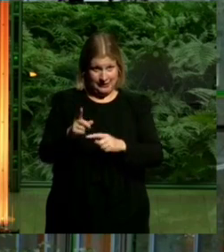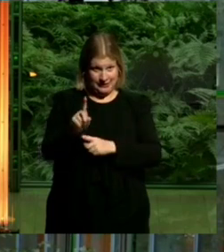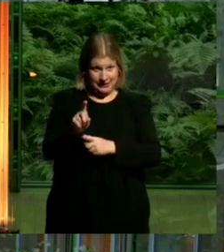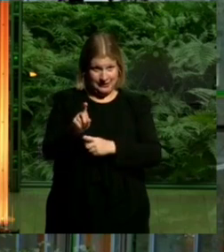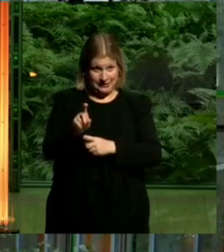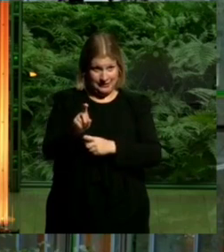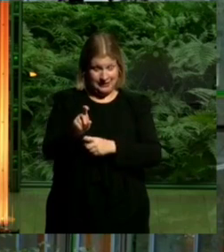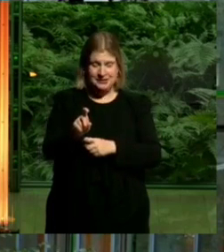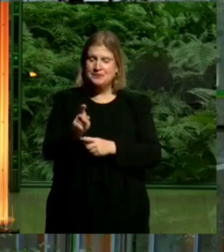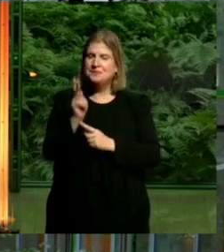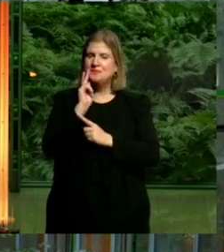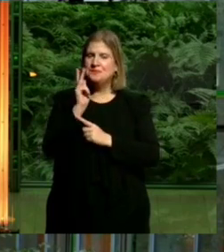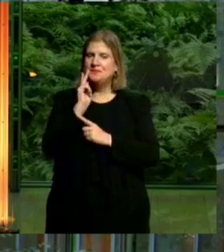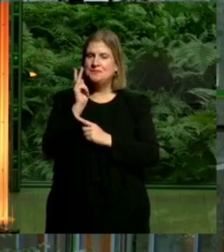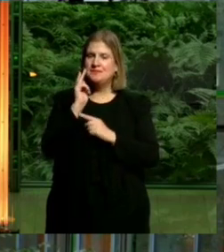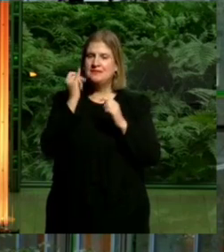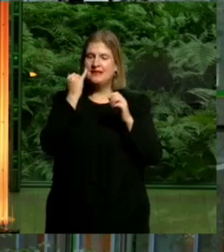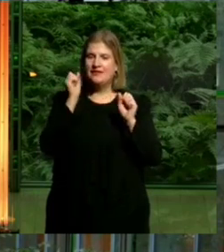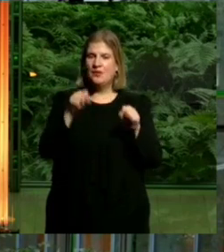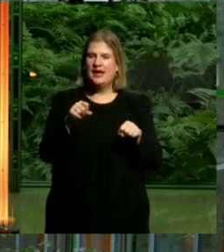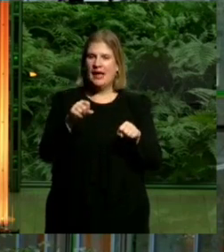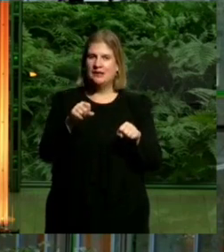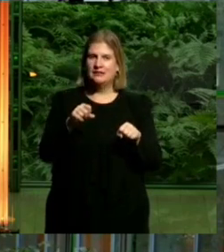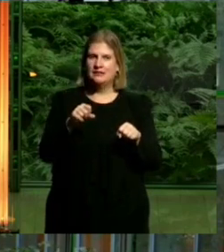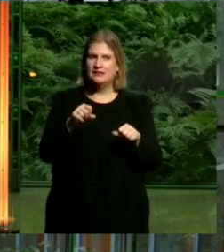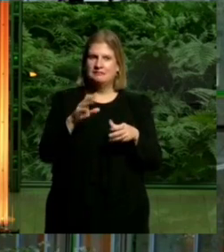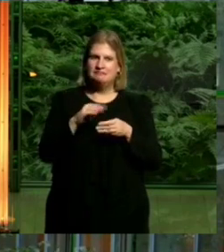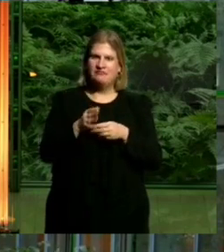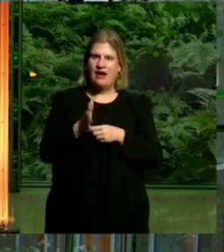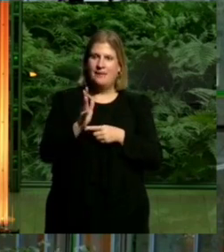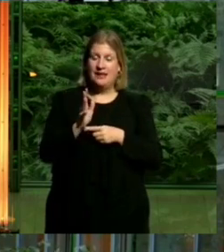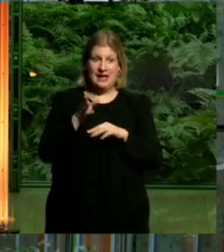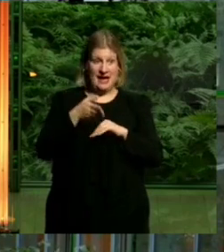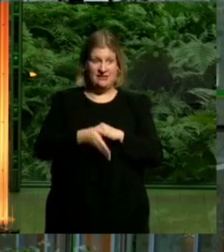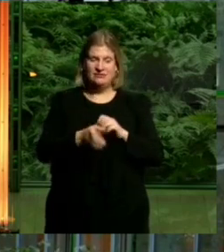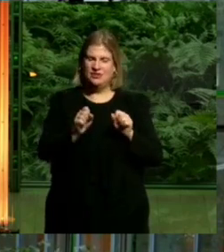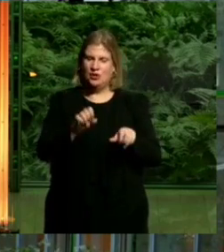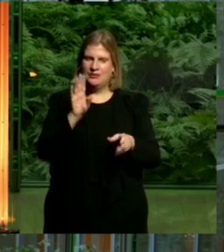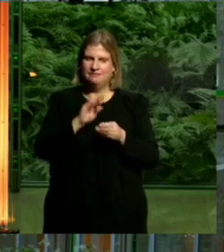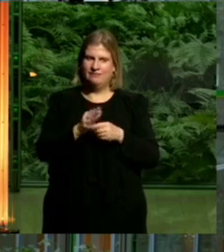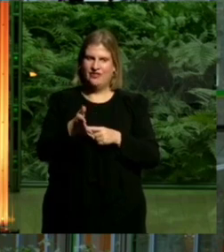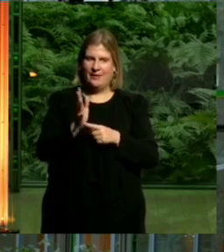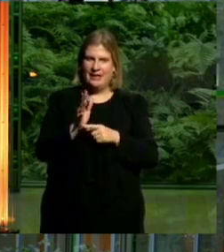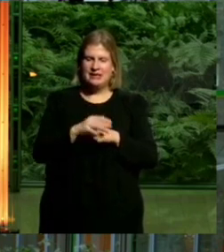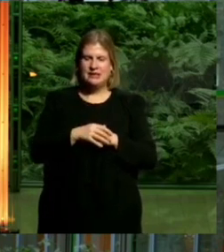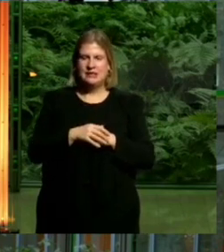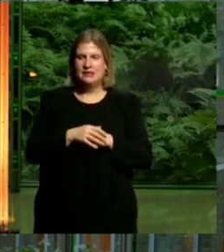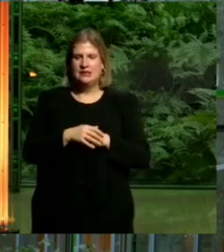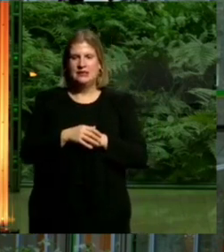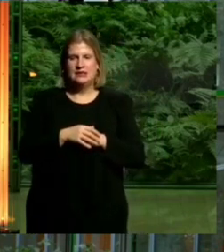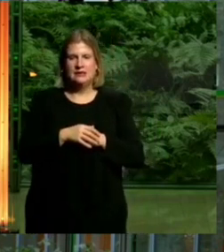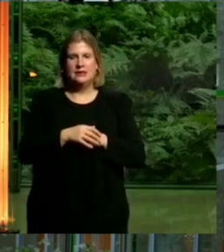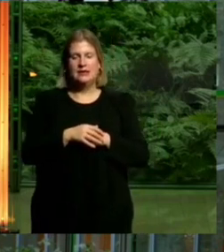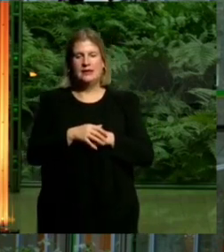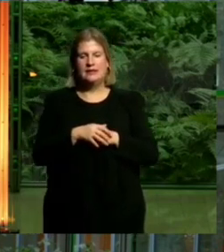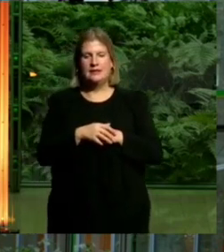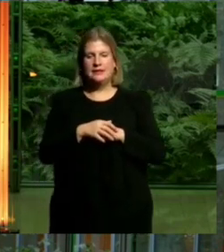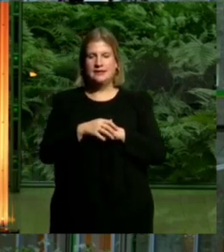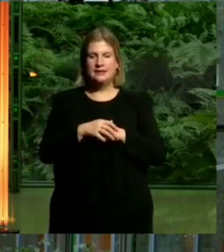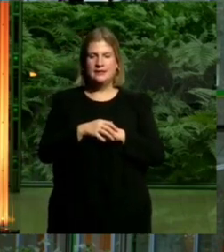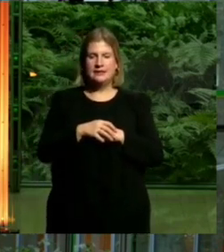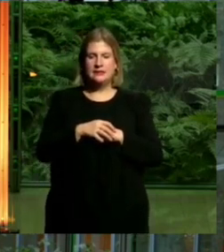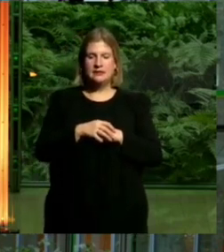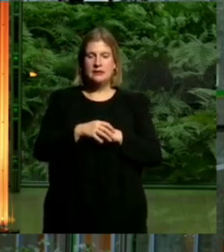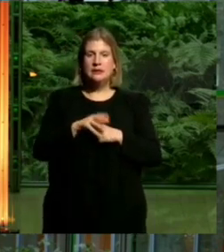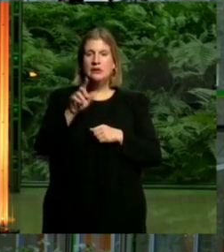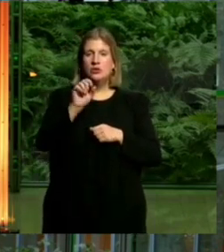All right, let's see if you can do it in 5 minutes. I guarantee you after this, you all can do it in 5 minutes. All right, so there's a tool out